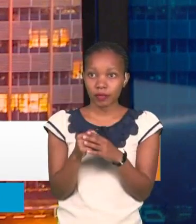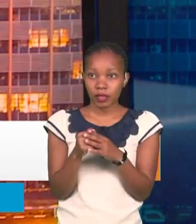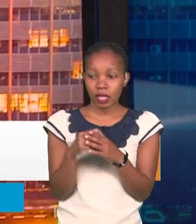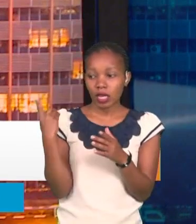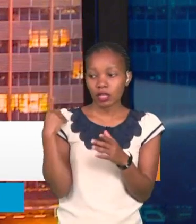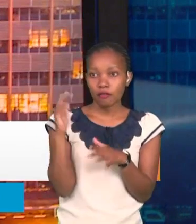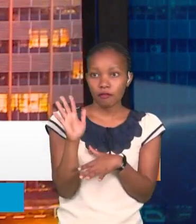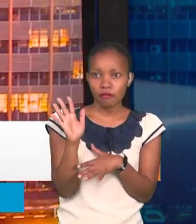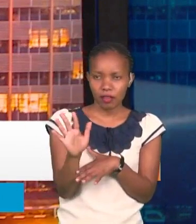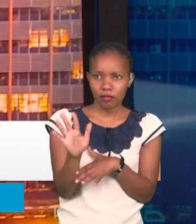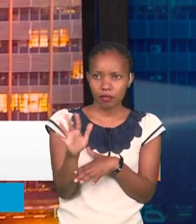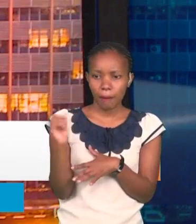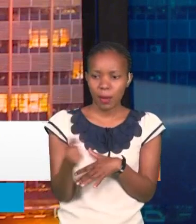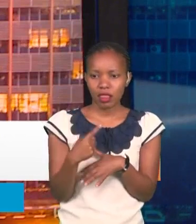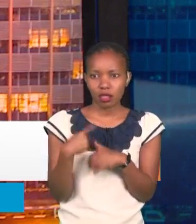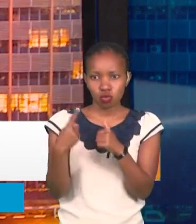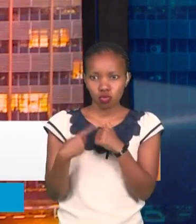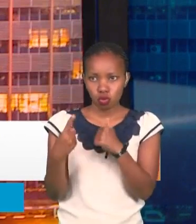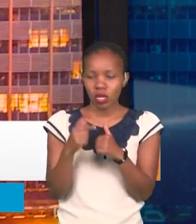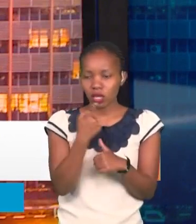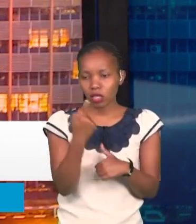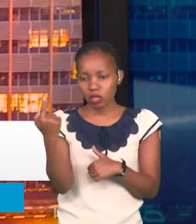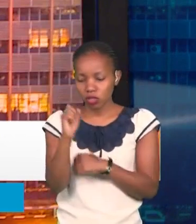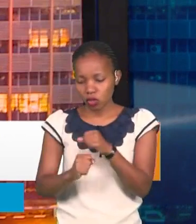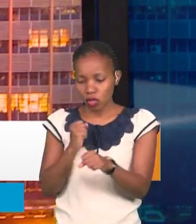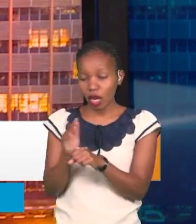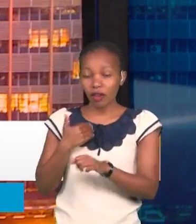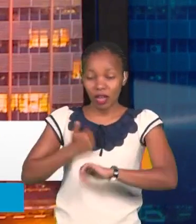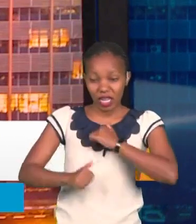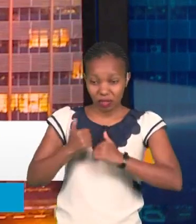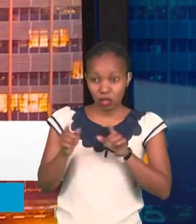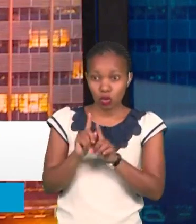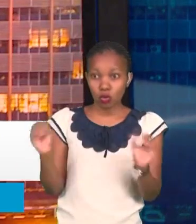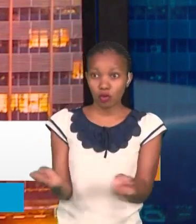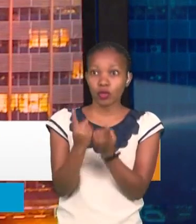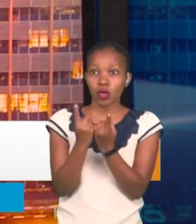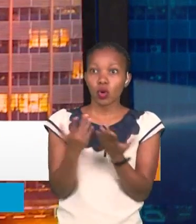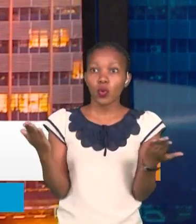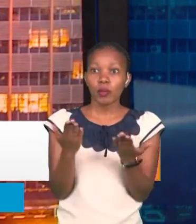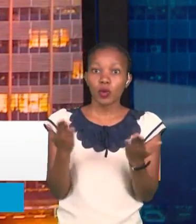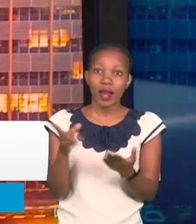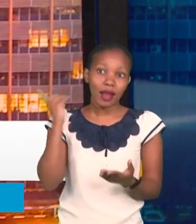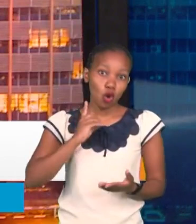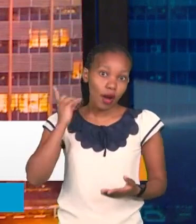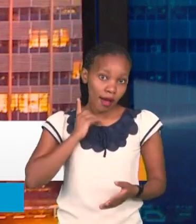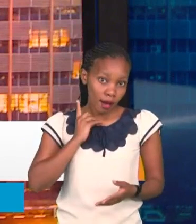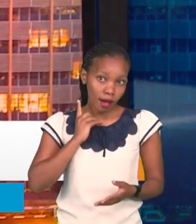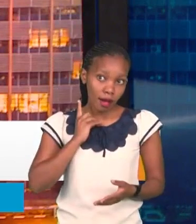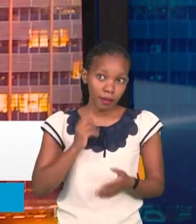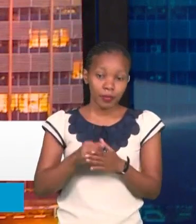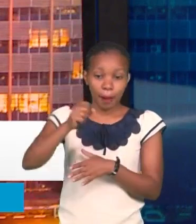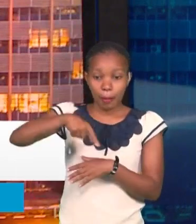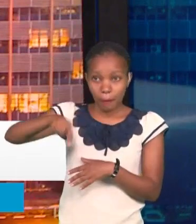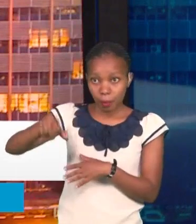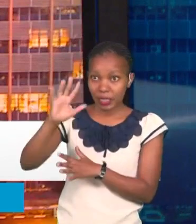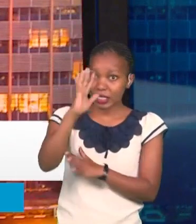5th. It's an annual. So every year we have an activity and an event. So we will be in Dandora to plant